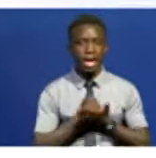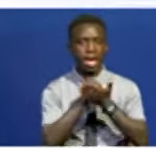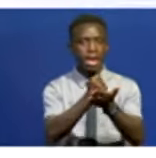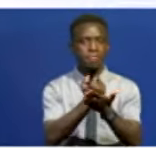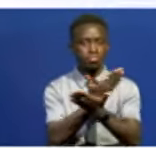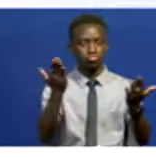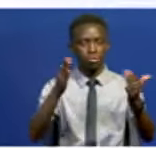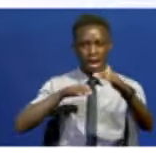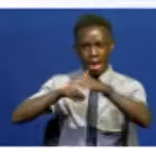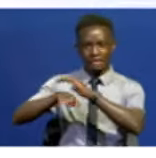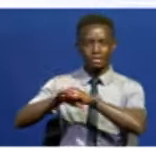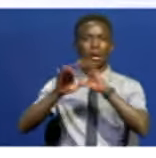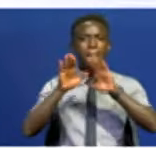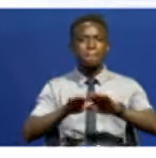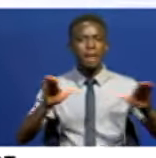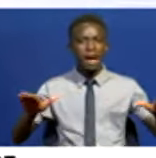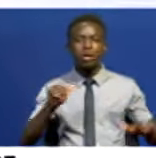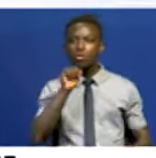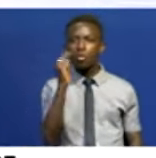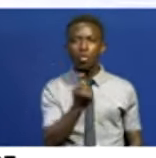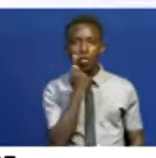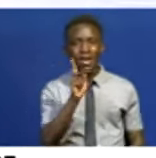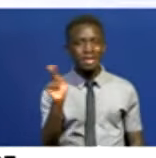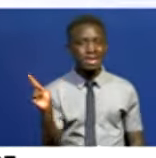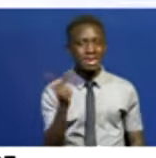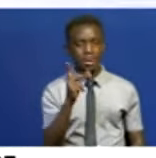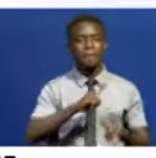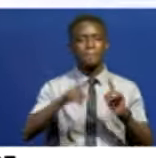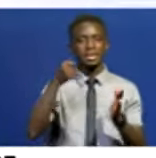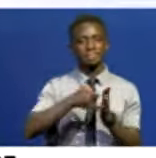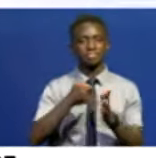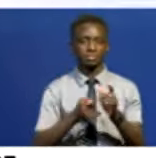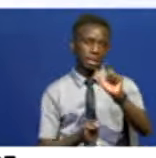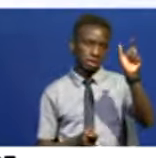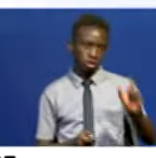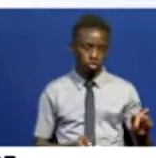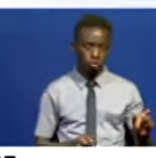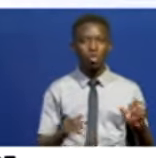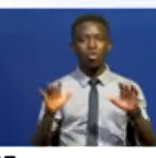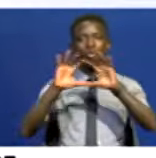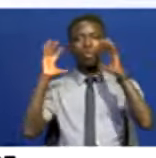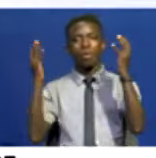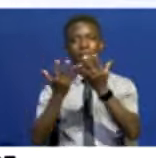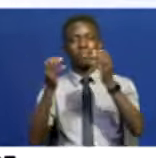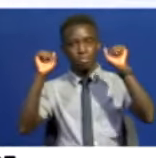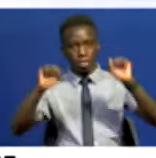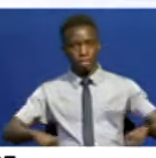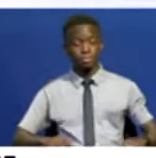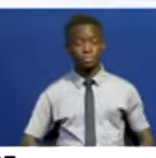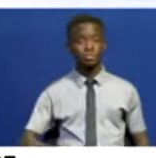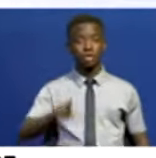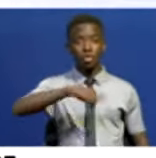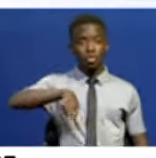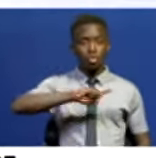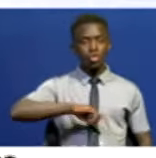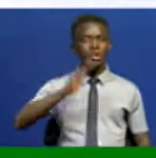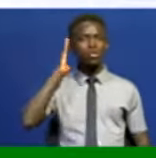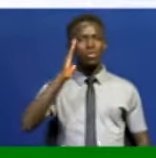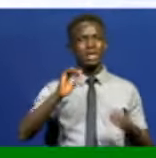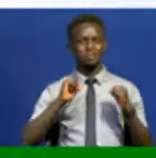market, not just in Kenya, but regionally and globally as well. We will strengthen, as I have told